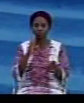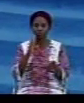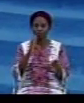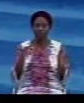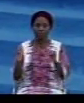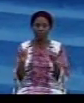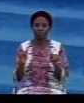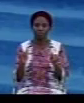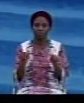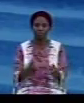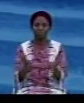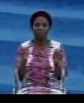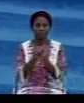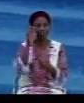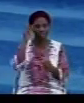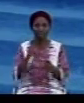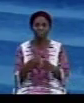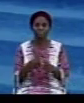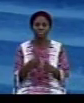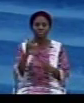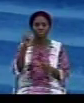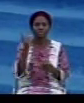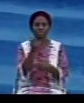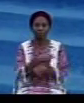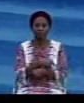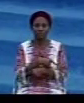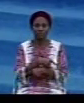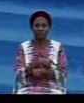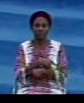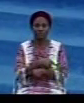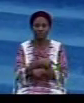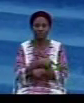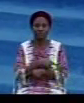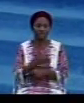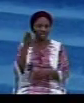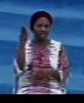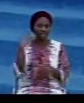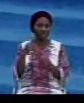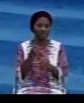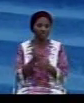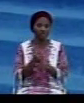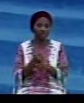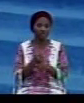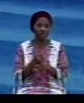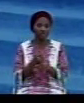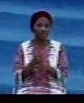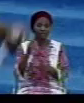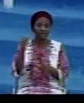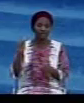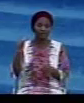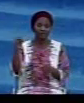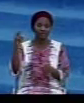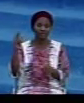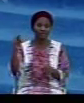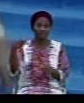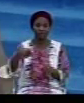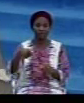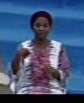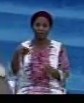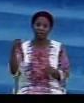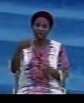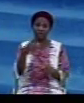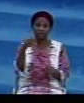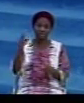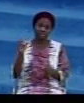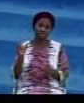lai gboran eda o se dijo kan niyan that was last year August bo se ranse si mi niyan mi o mo pe won fe se iru n ta se